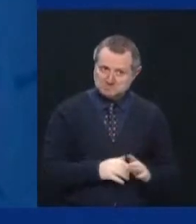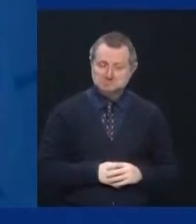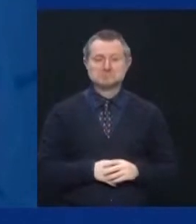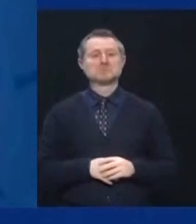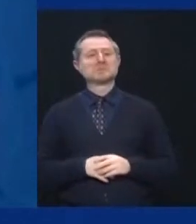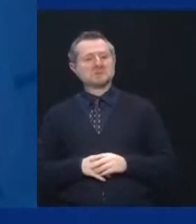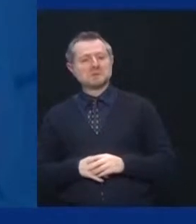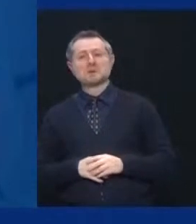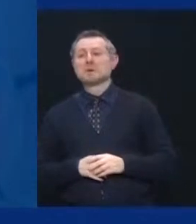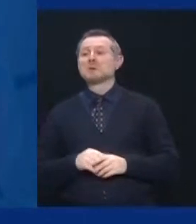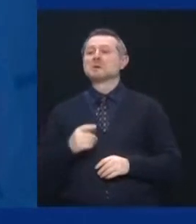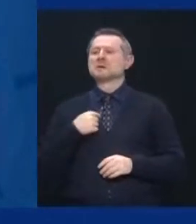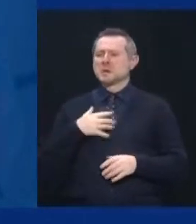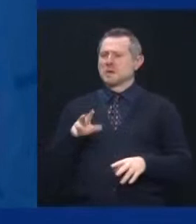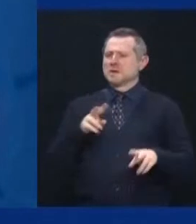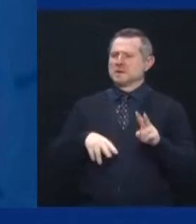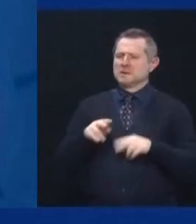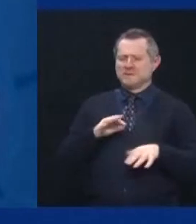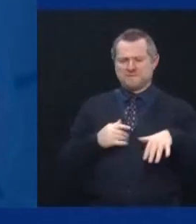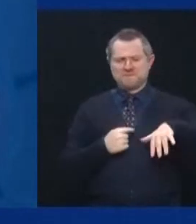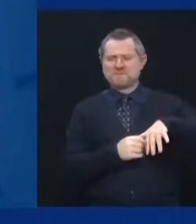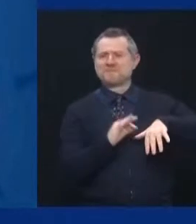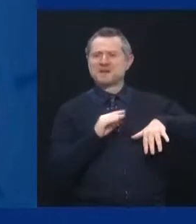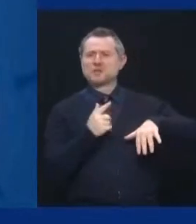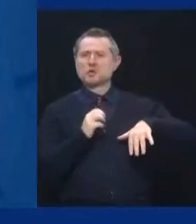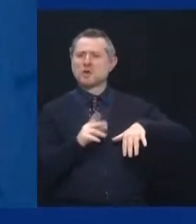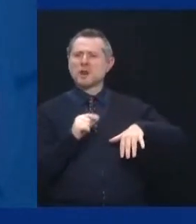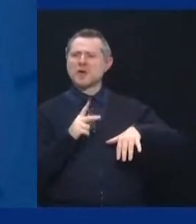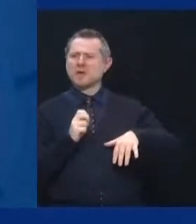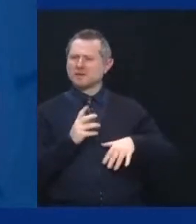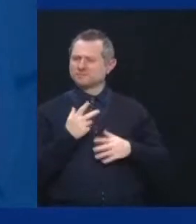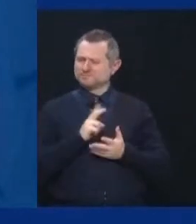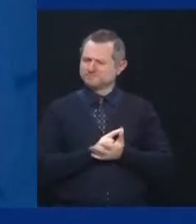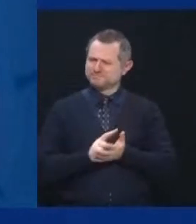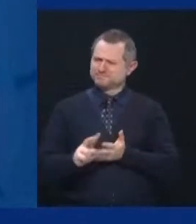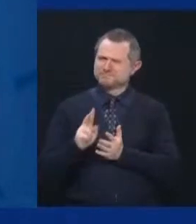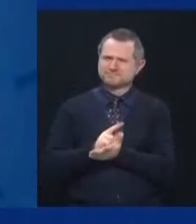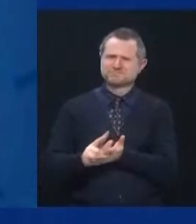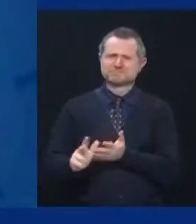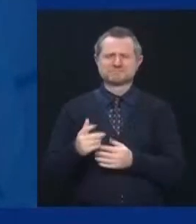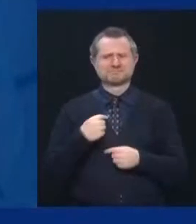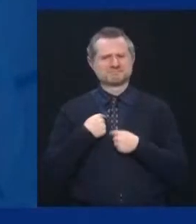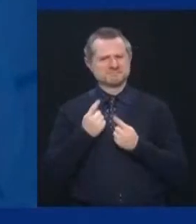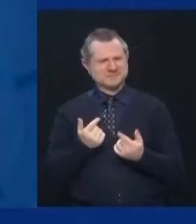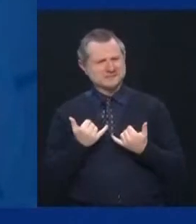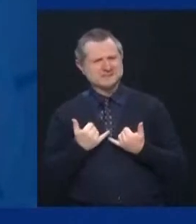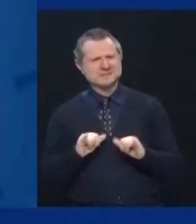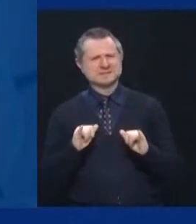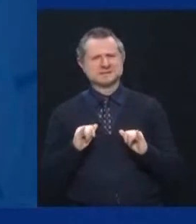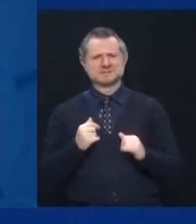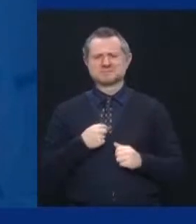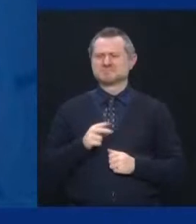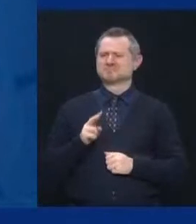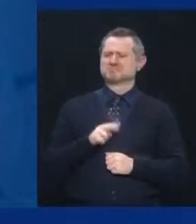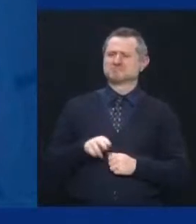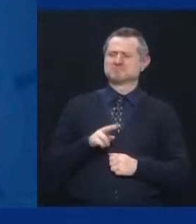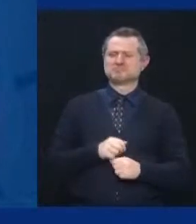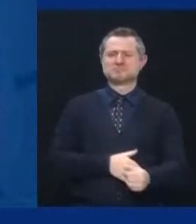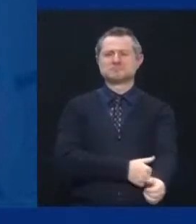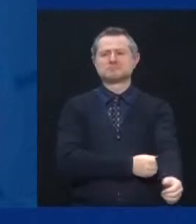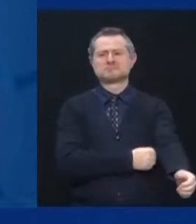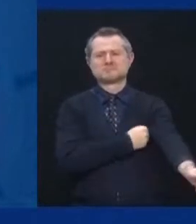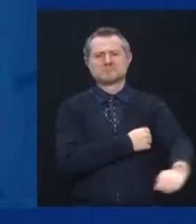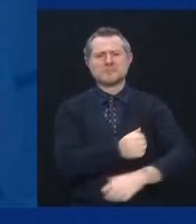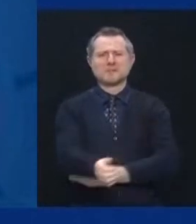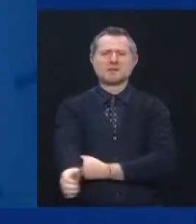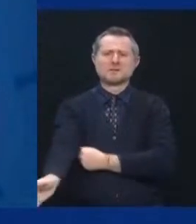the Finger Lakes. It's been a problem for several weeks. It continues to be a problem. We've spoken to the hospitals. I've